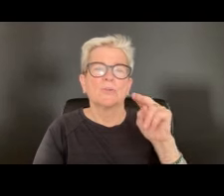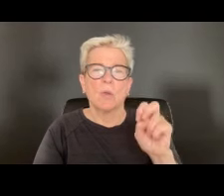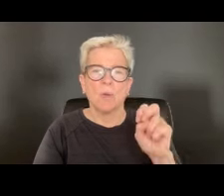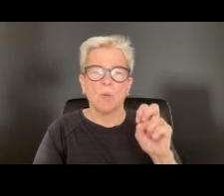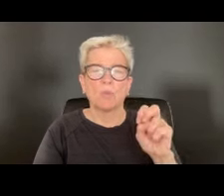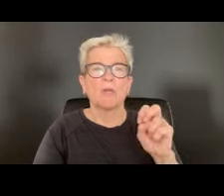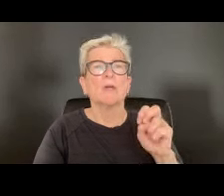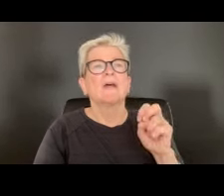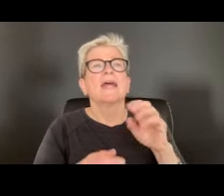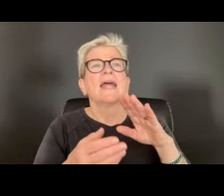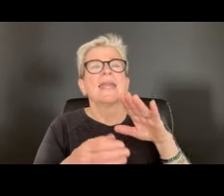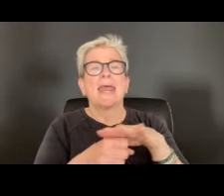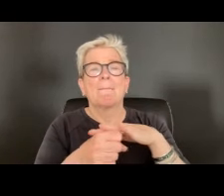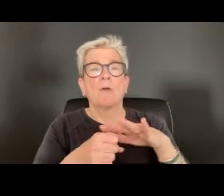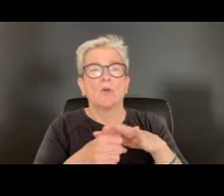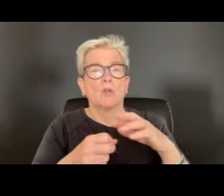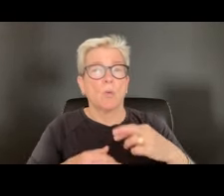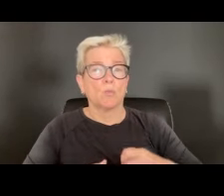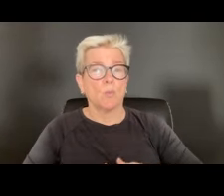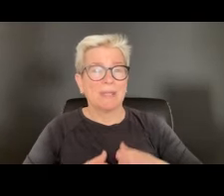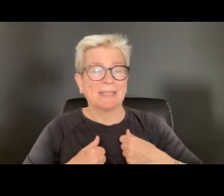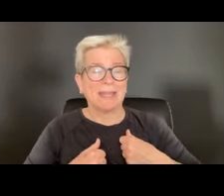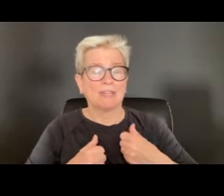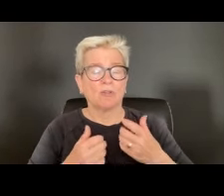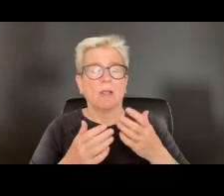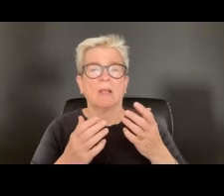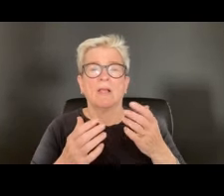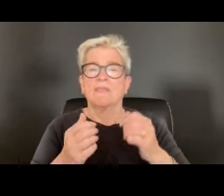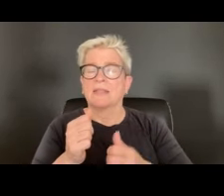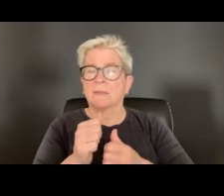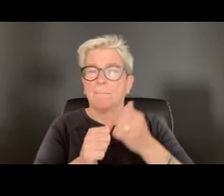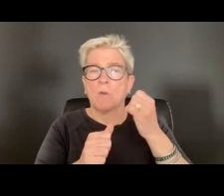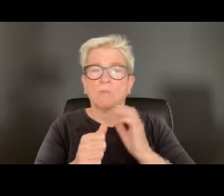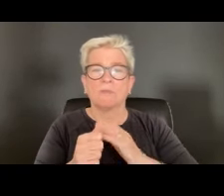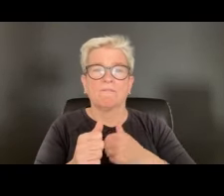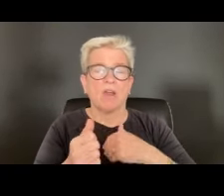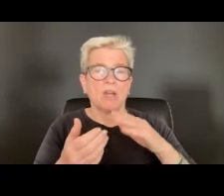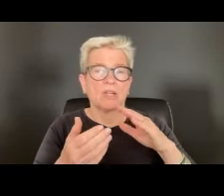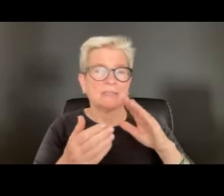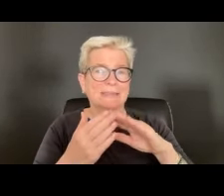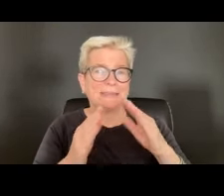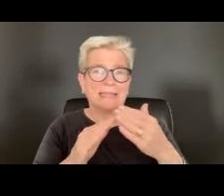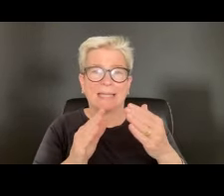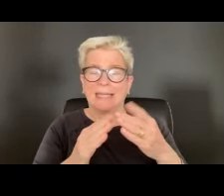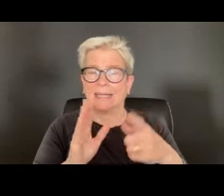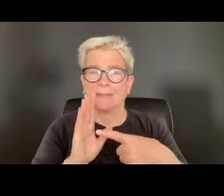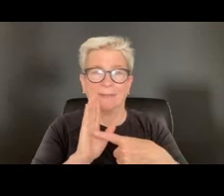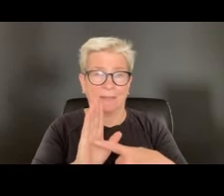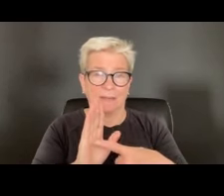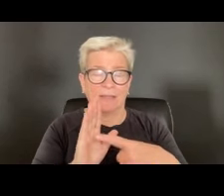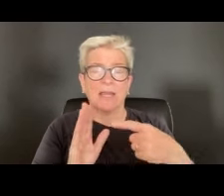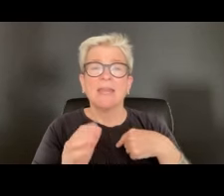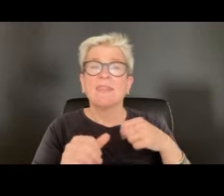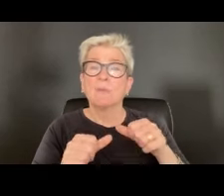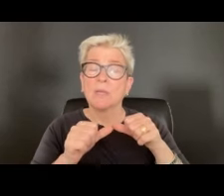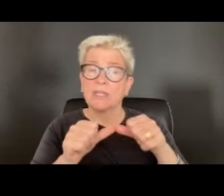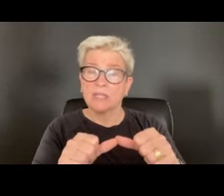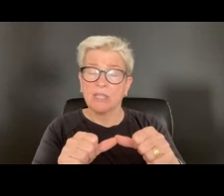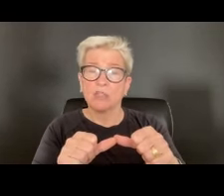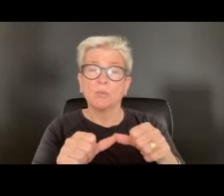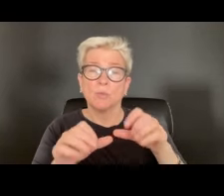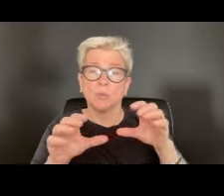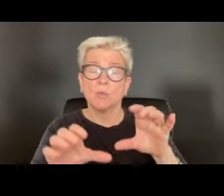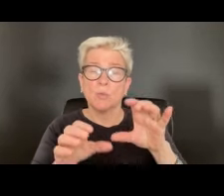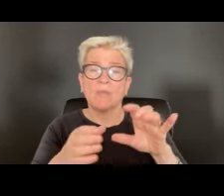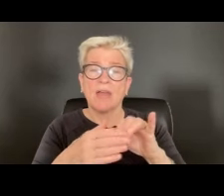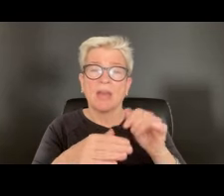residential today. Neighborhood residential represents the majority of our city and would continue to do so under